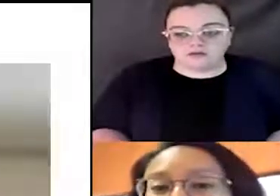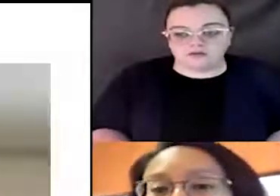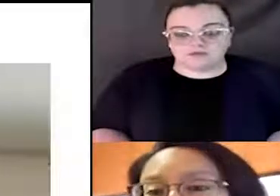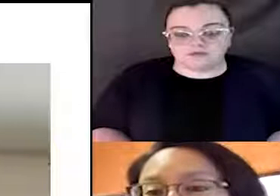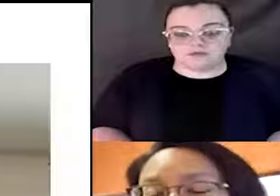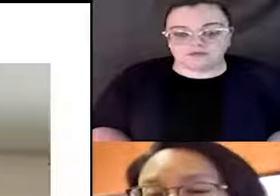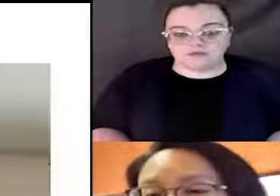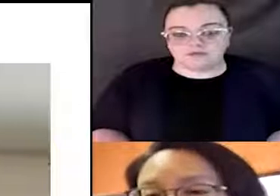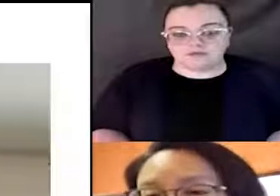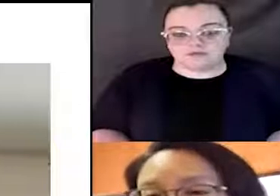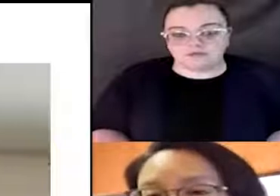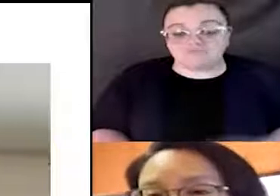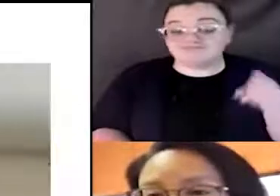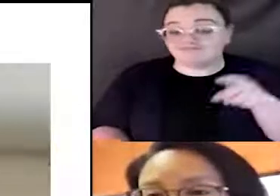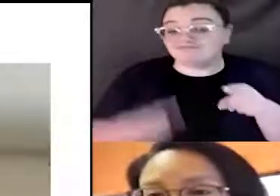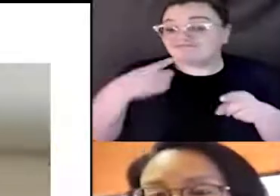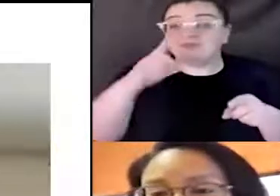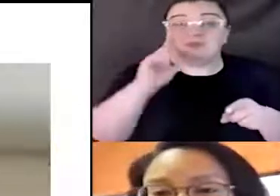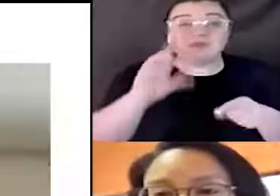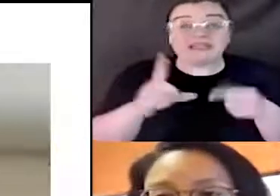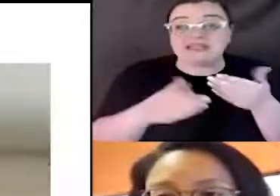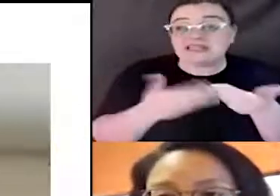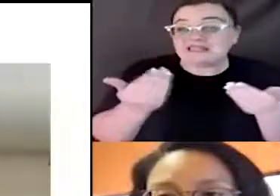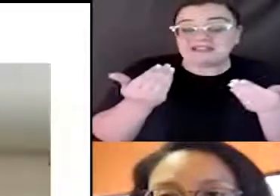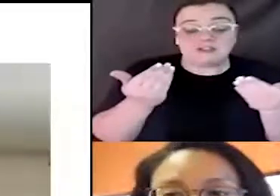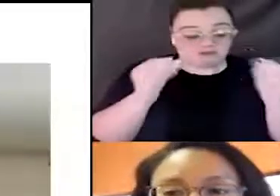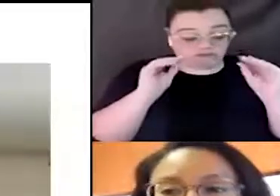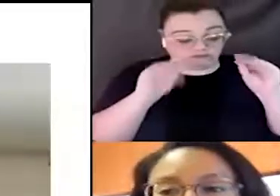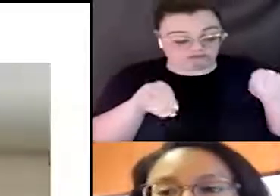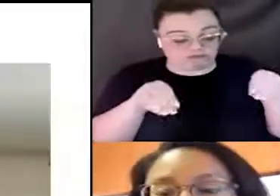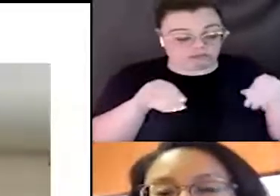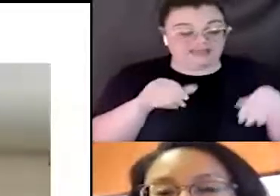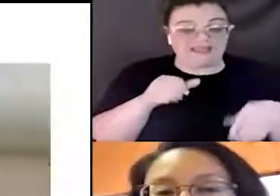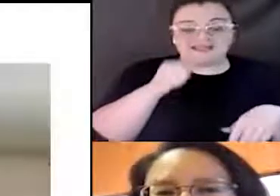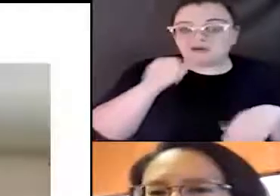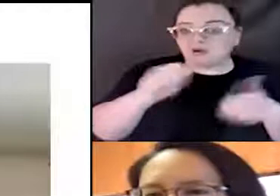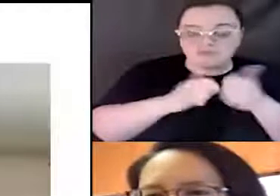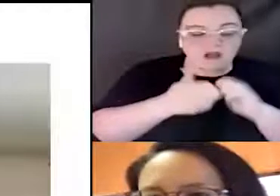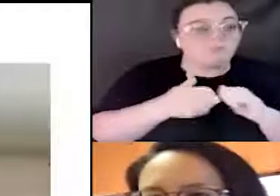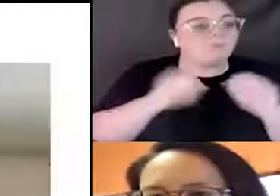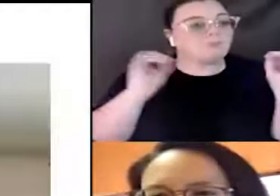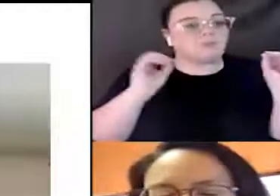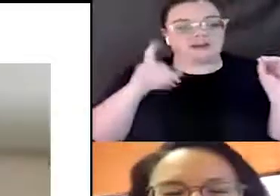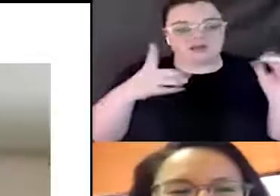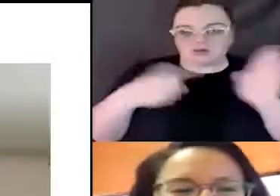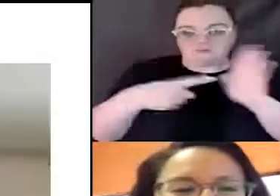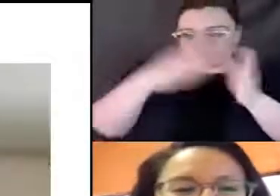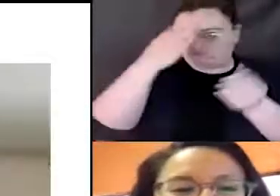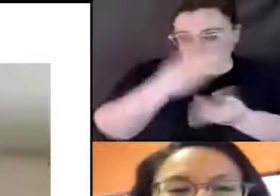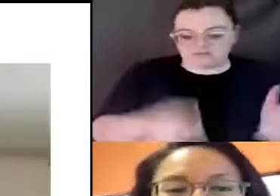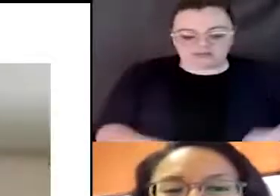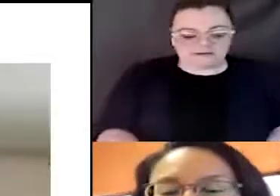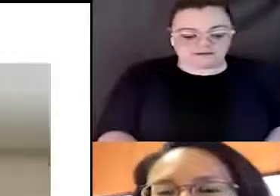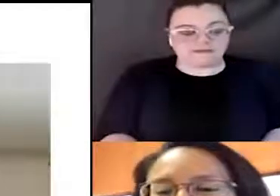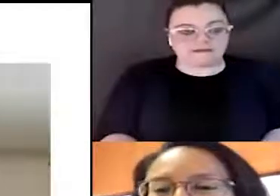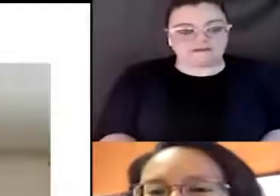He also said it was really easy to install. He didn't have any issues with installation and wanted to give that feedback. There